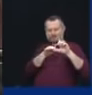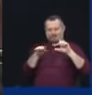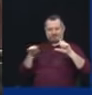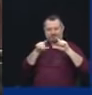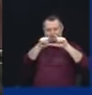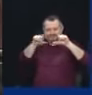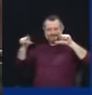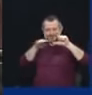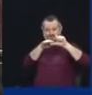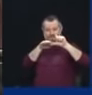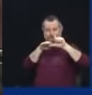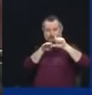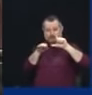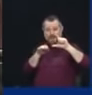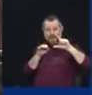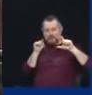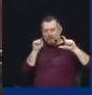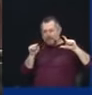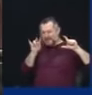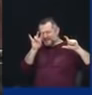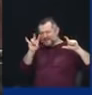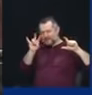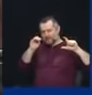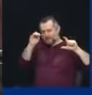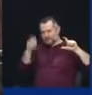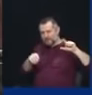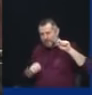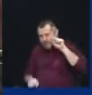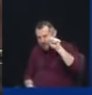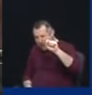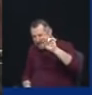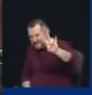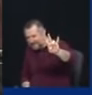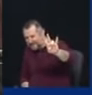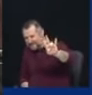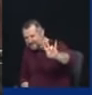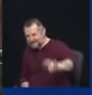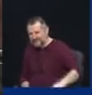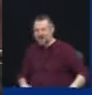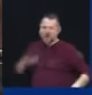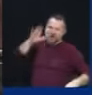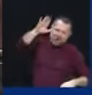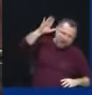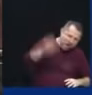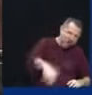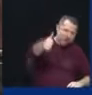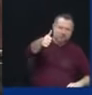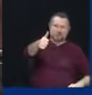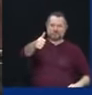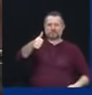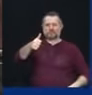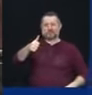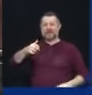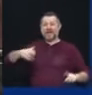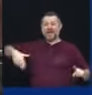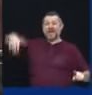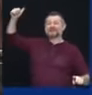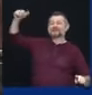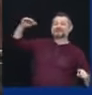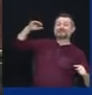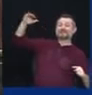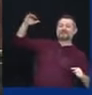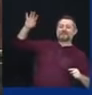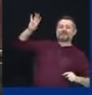0.7. 0.7. Lowest infection rate, 0.7. Highest,